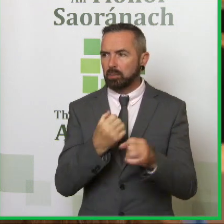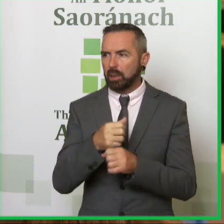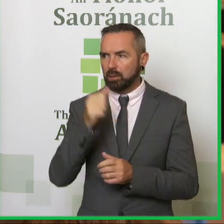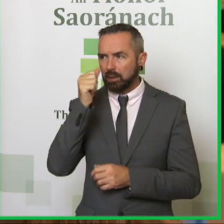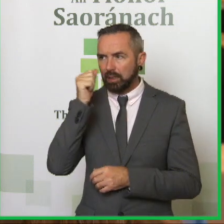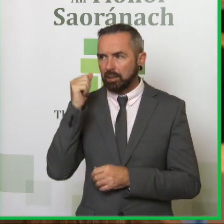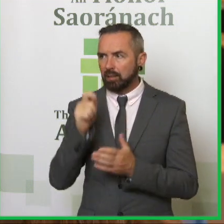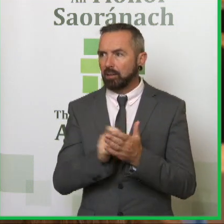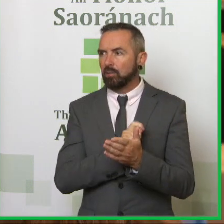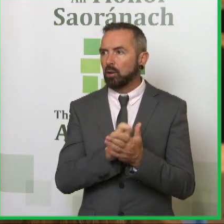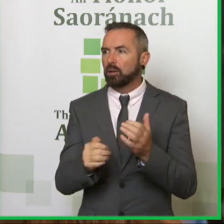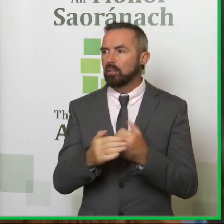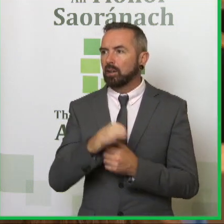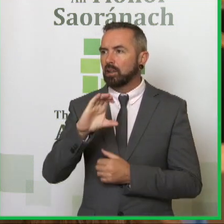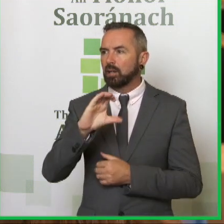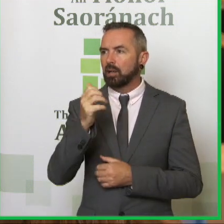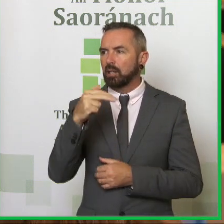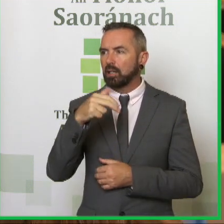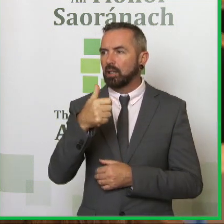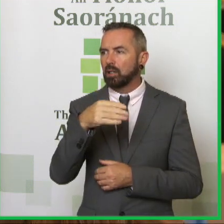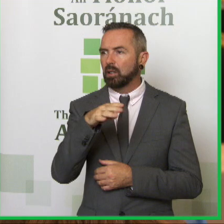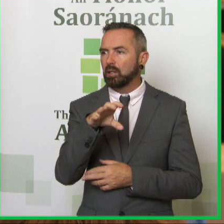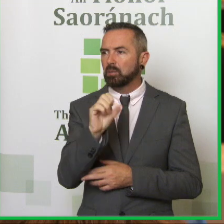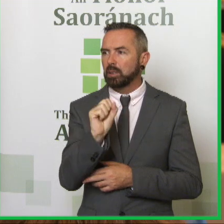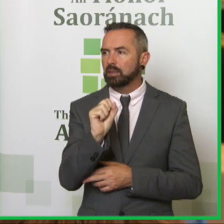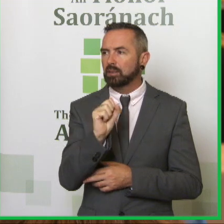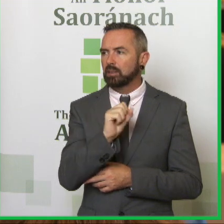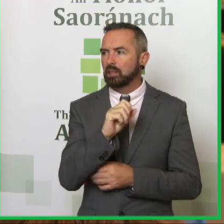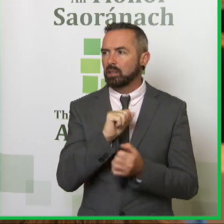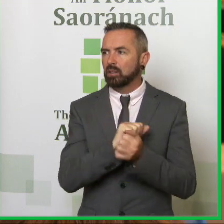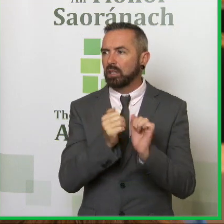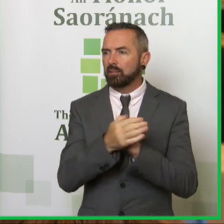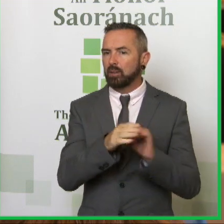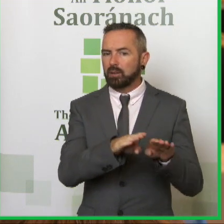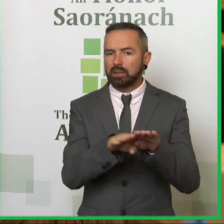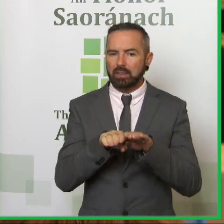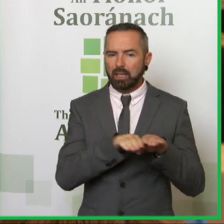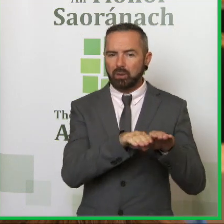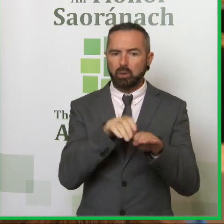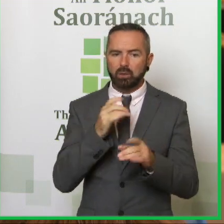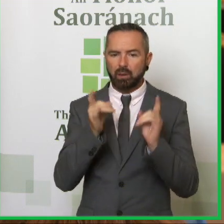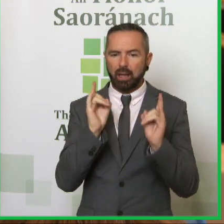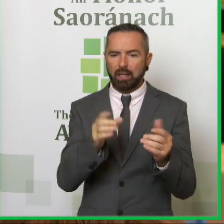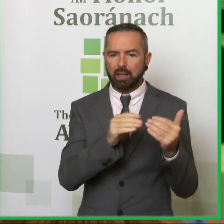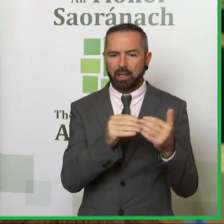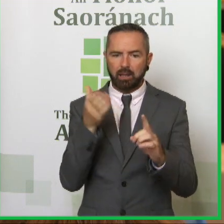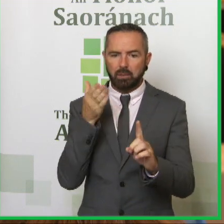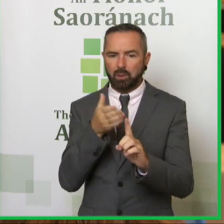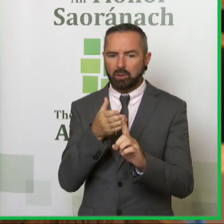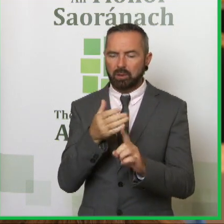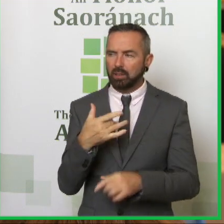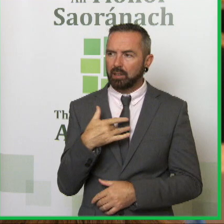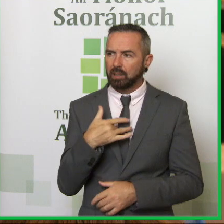voting for the cannabis as changing it from the status quo to house-led approach, and